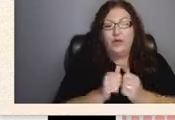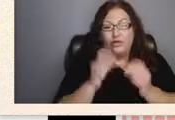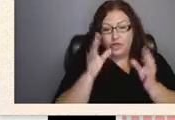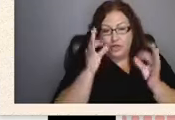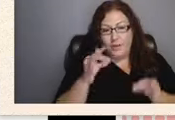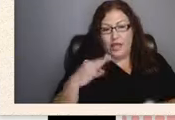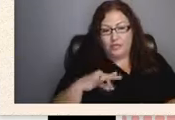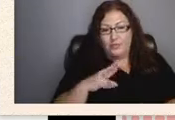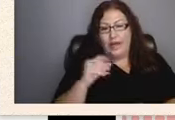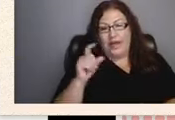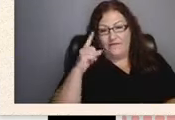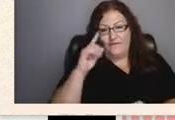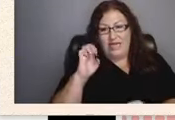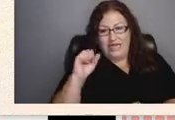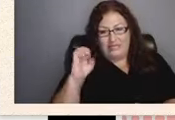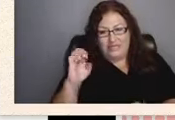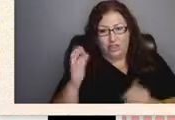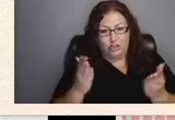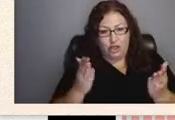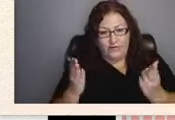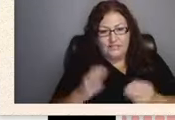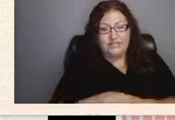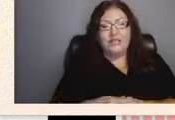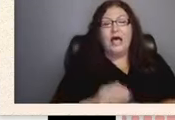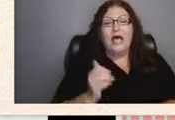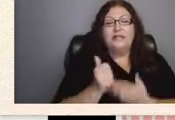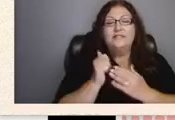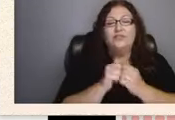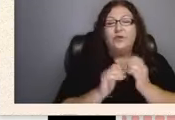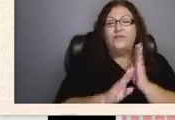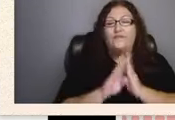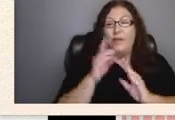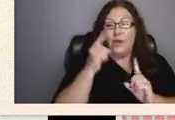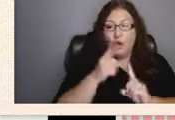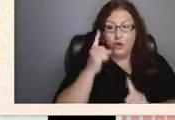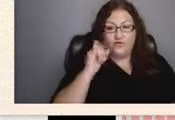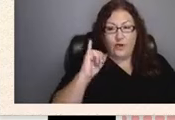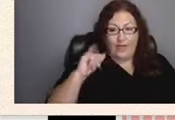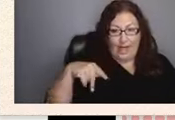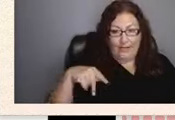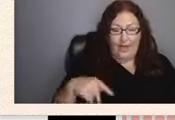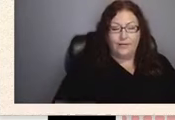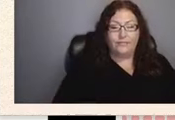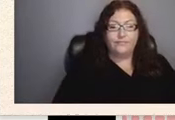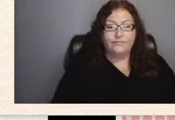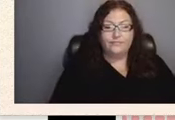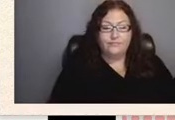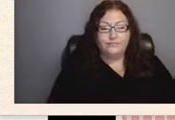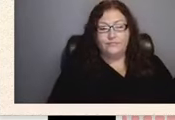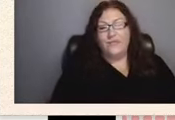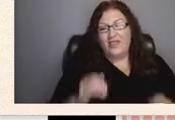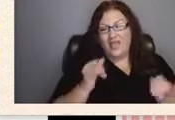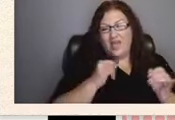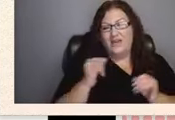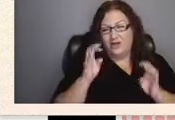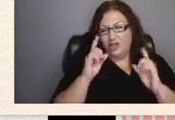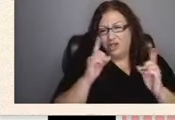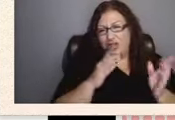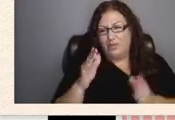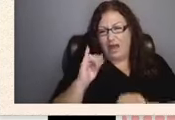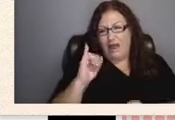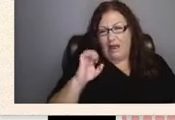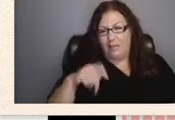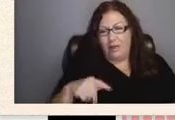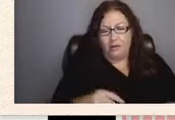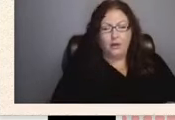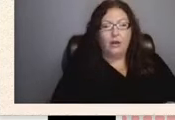ESE services, assist with developing goals for the individual education plan, also known as the IEP,